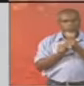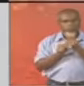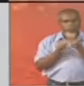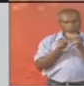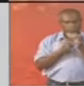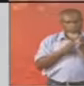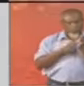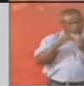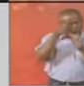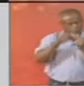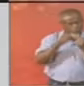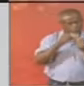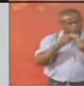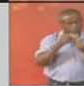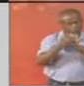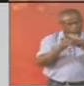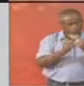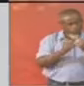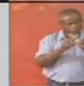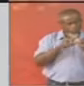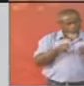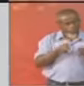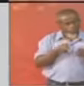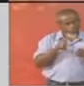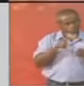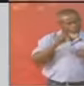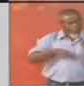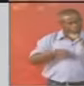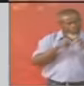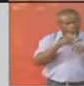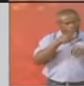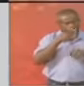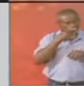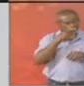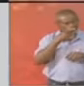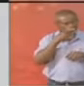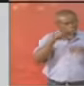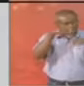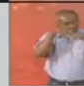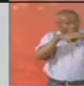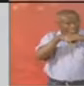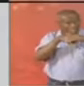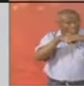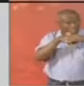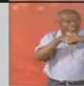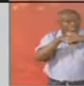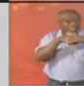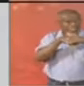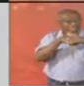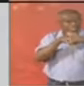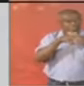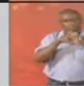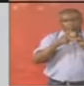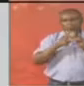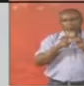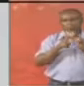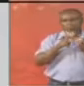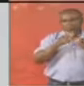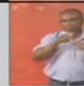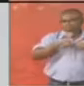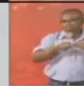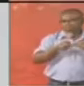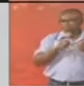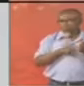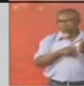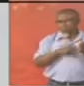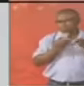go outside of a building because you're not allowed to smoke indoors. You may need to take more often some breaks and literally step outside of the office to